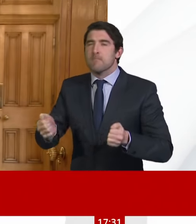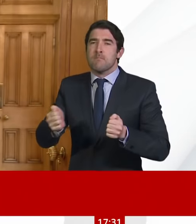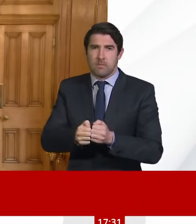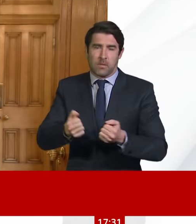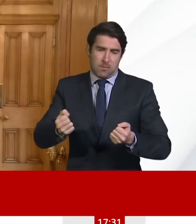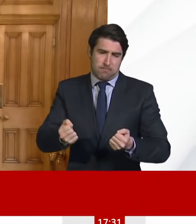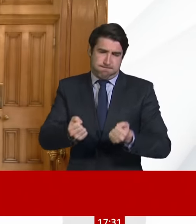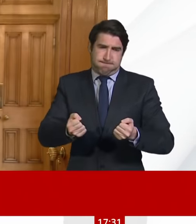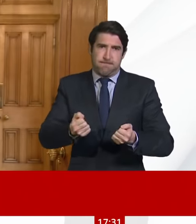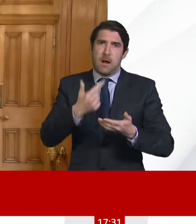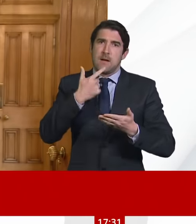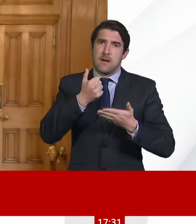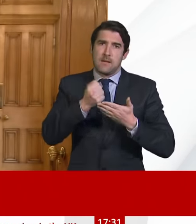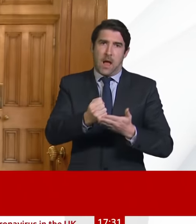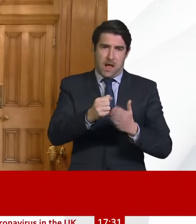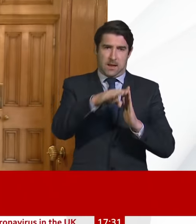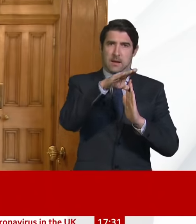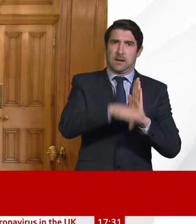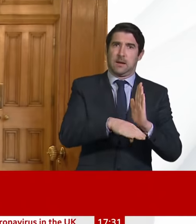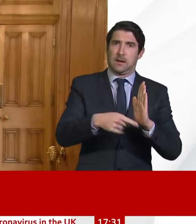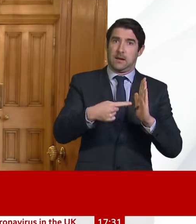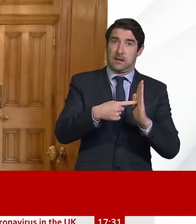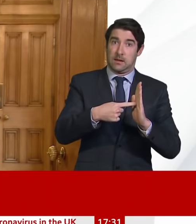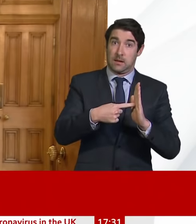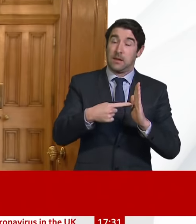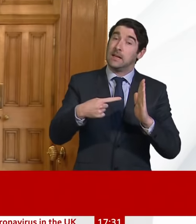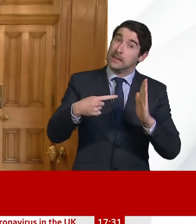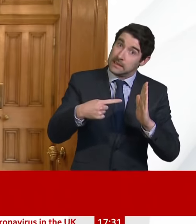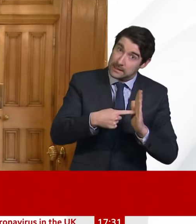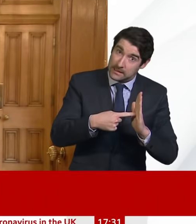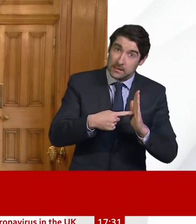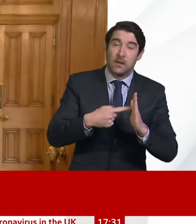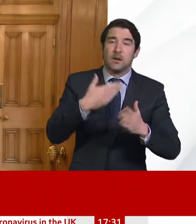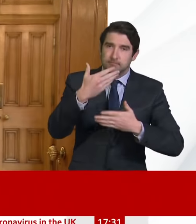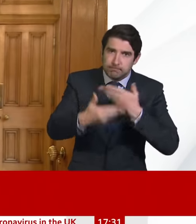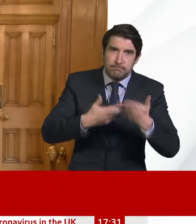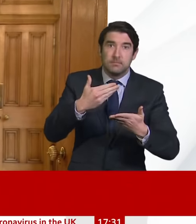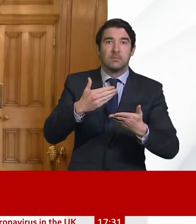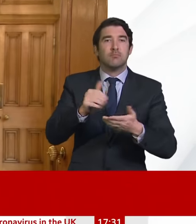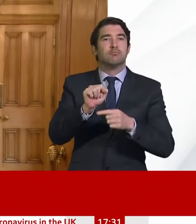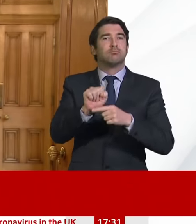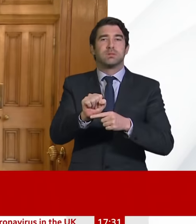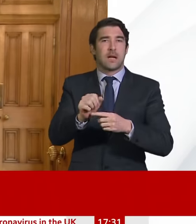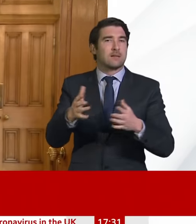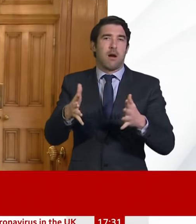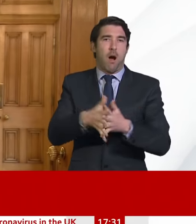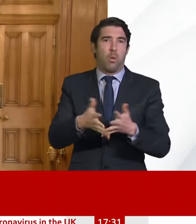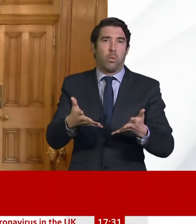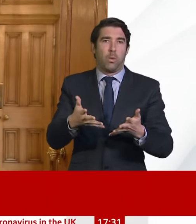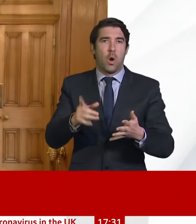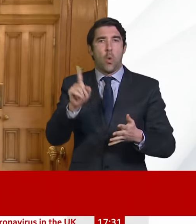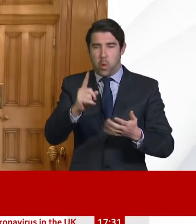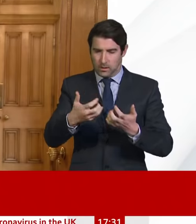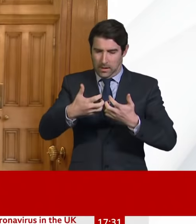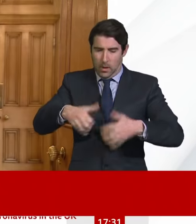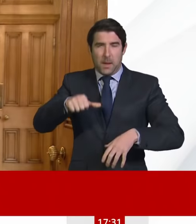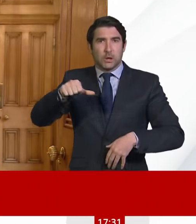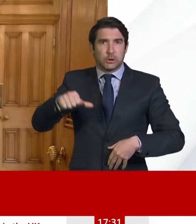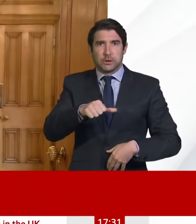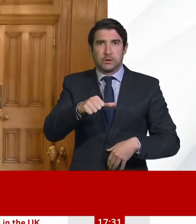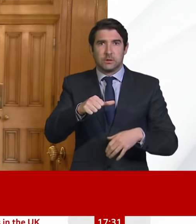new guidance recommends the appropriate level of PPE to protect people in all circumstances. These standards